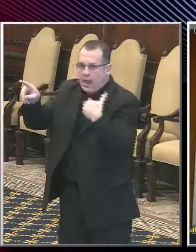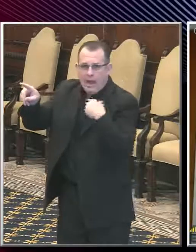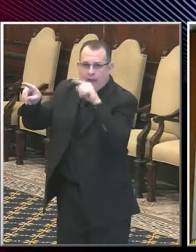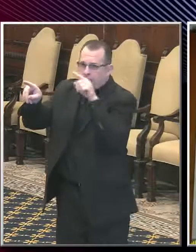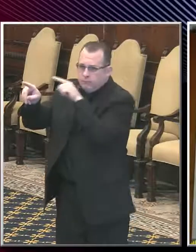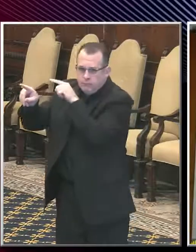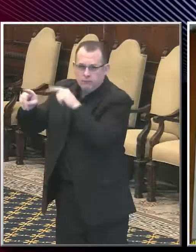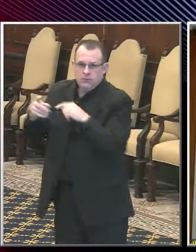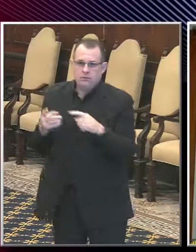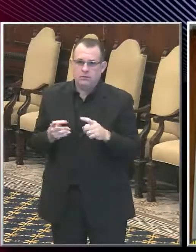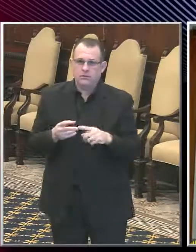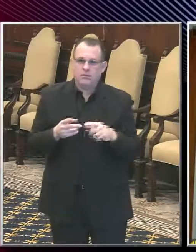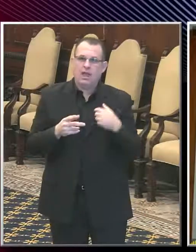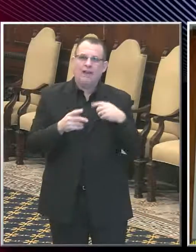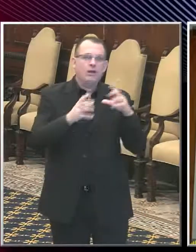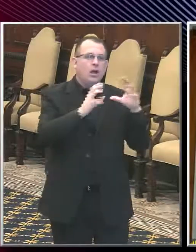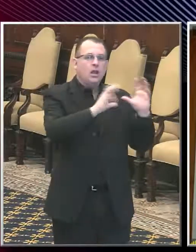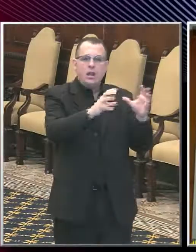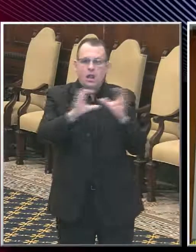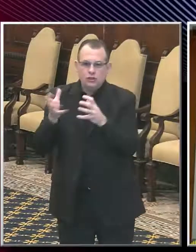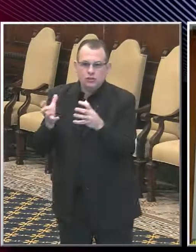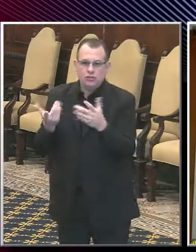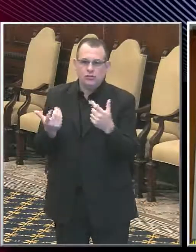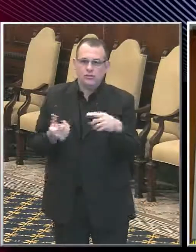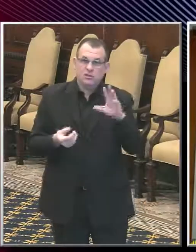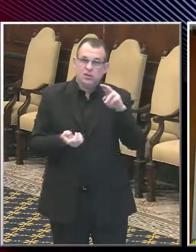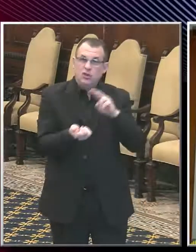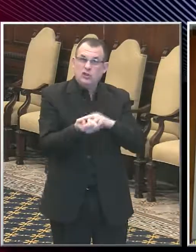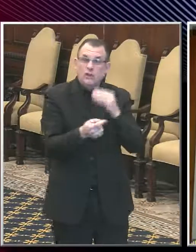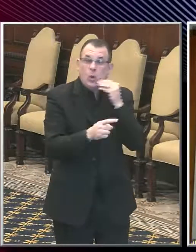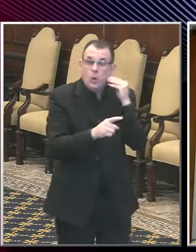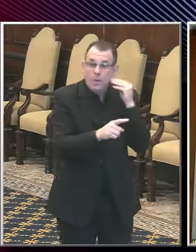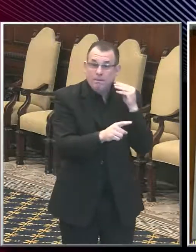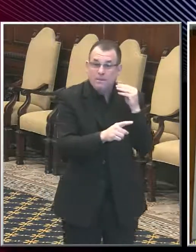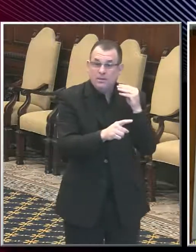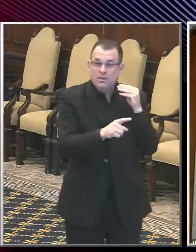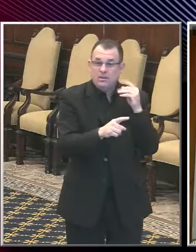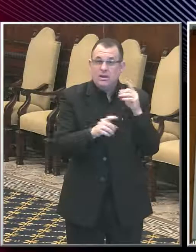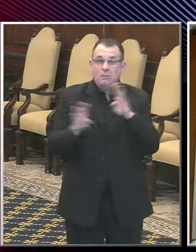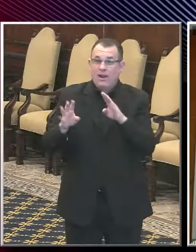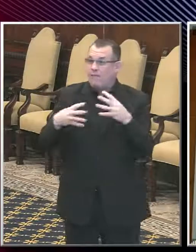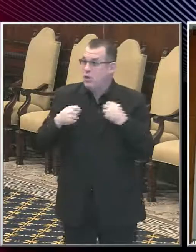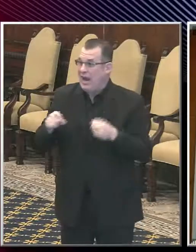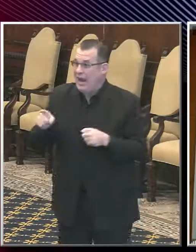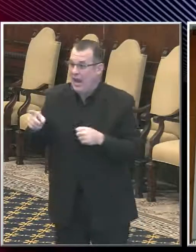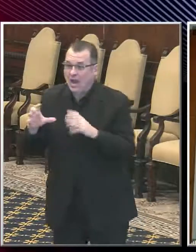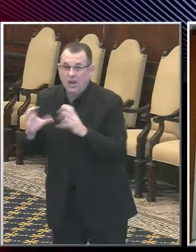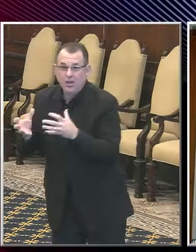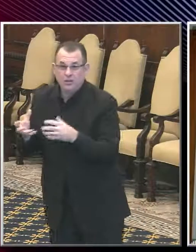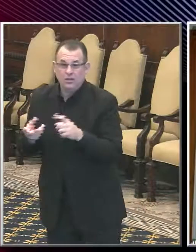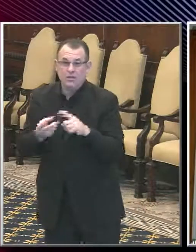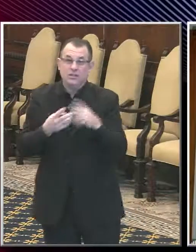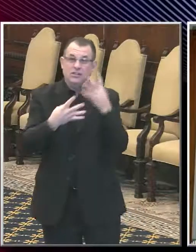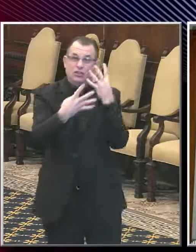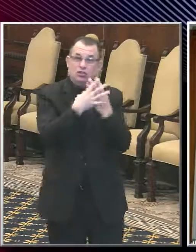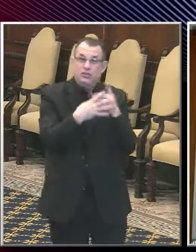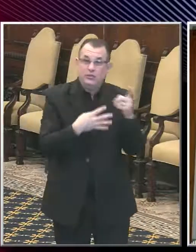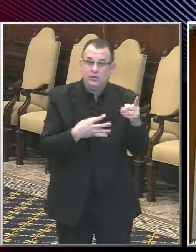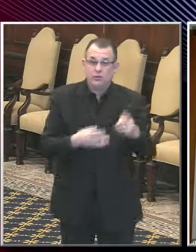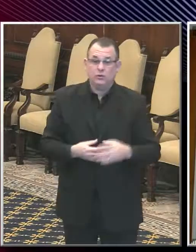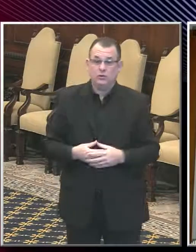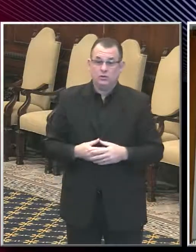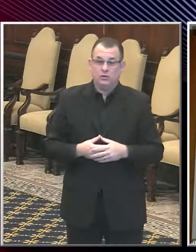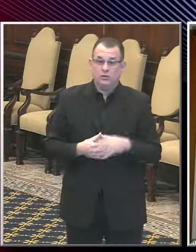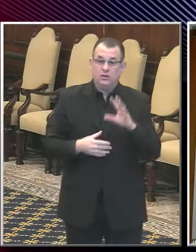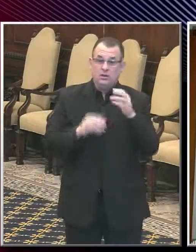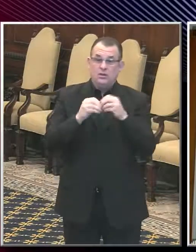congregate settings, including nursing homes and other behavioral health facilities, as well as the city's jail. Here are the numbers in the latest in the city's